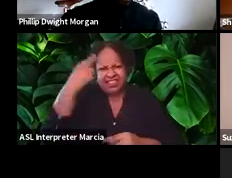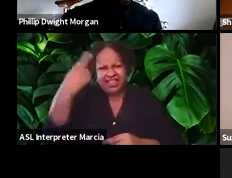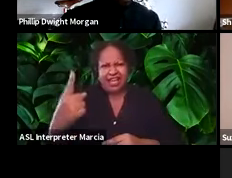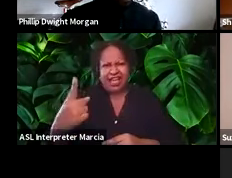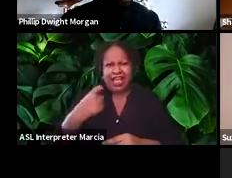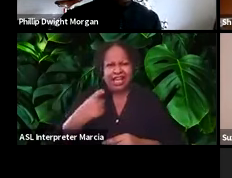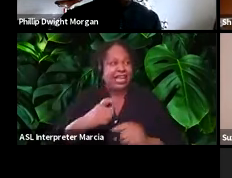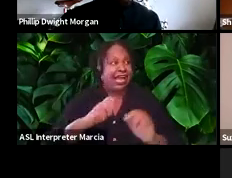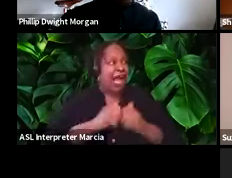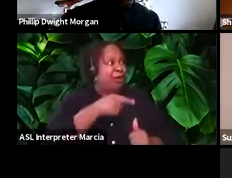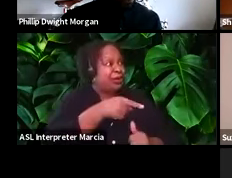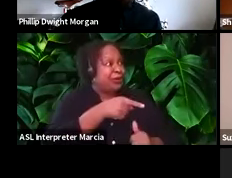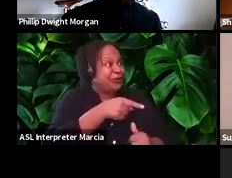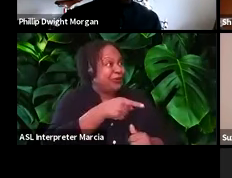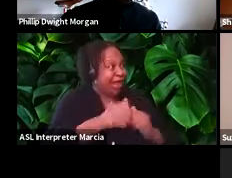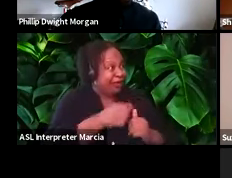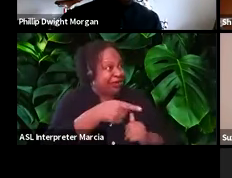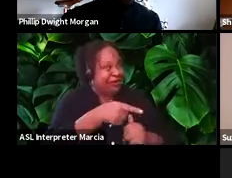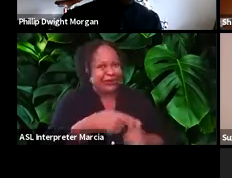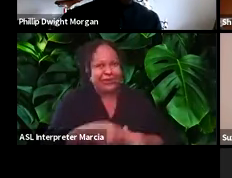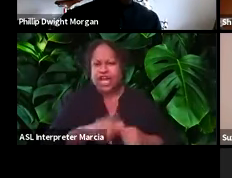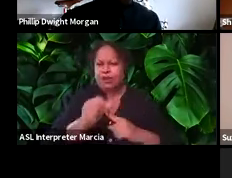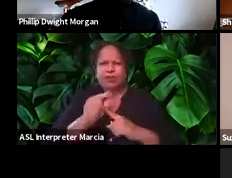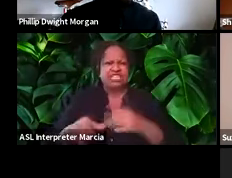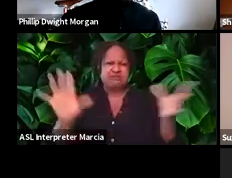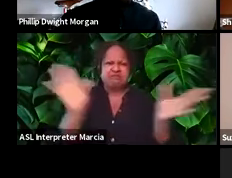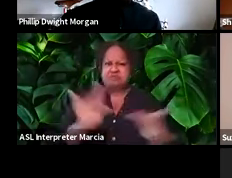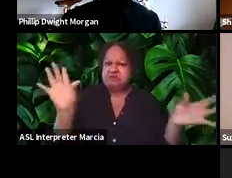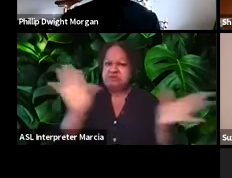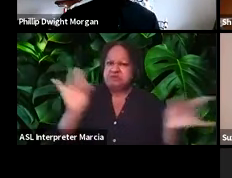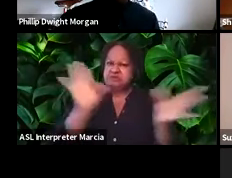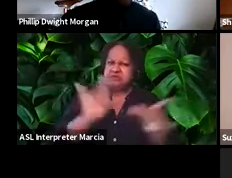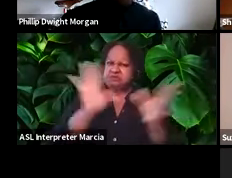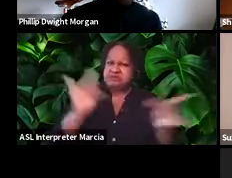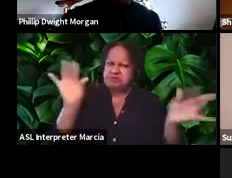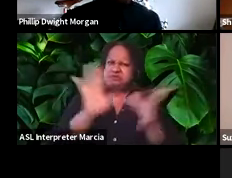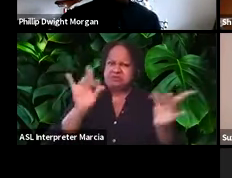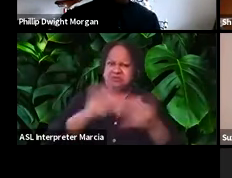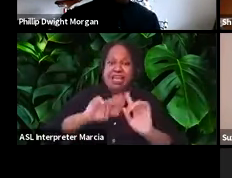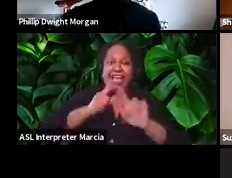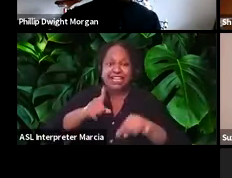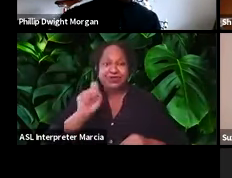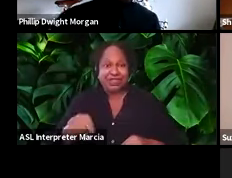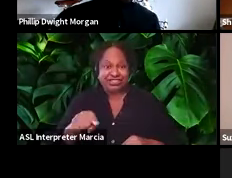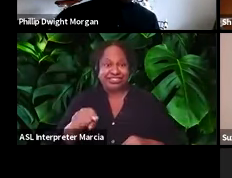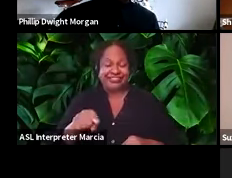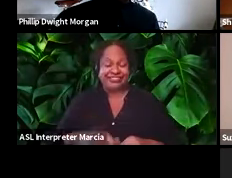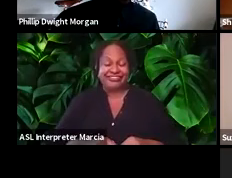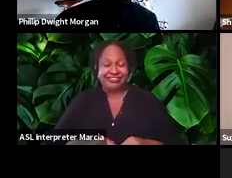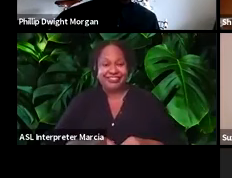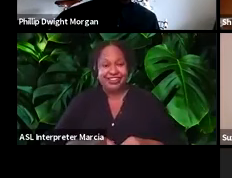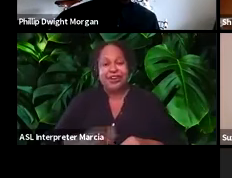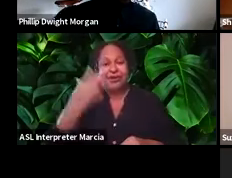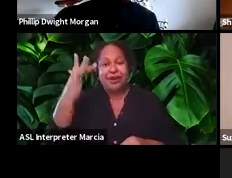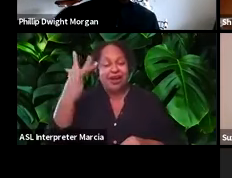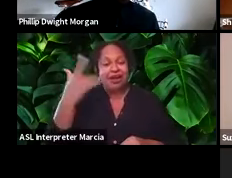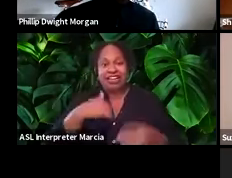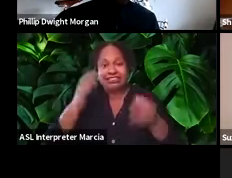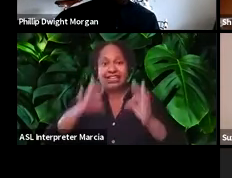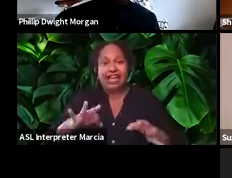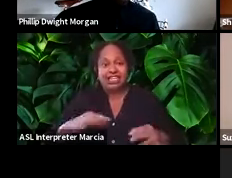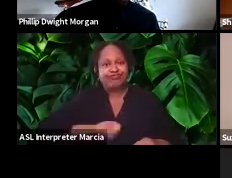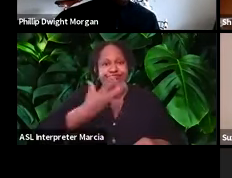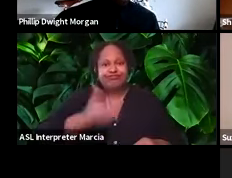how are you? And 20 minutes later, I had finished answering that question because I decided to not